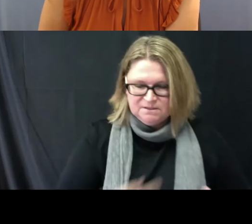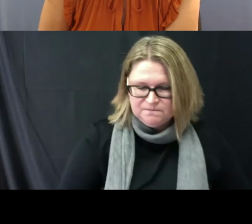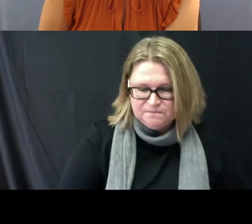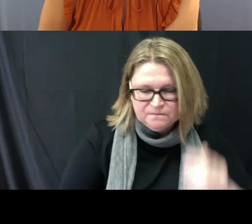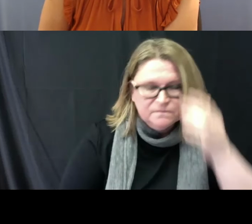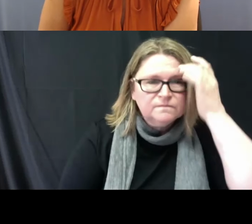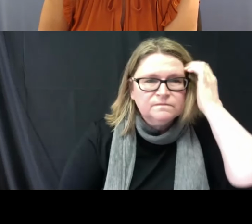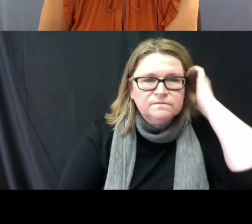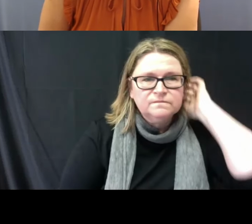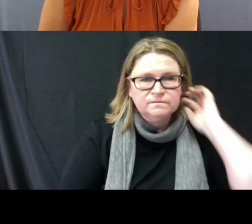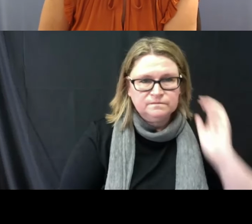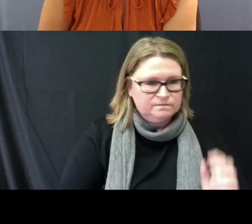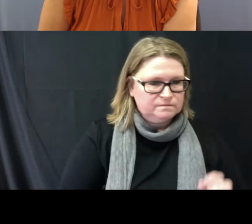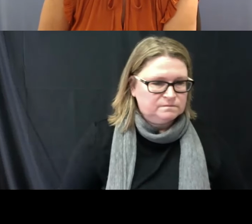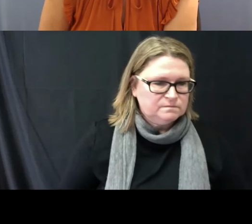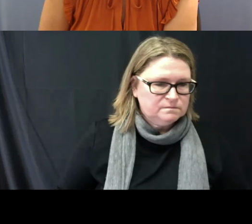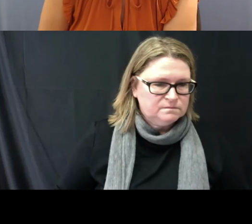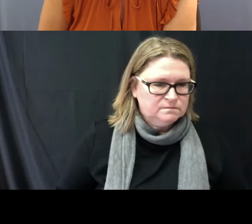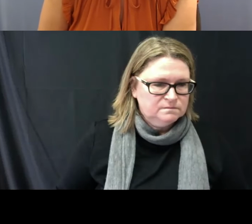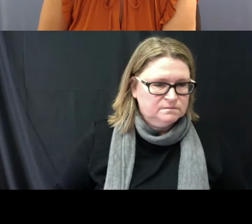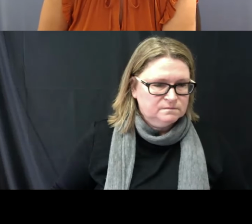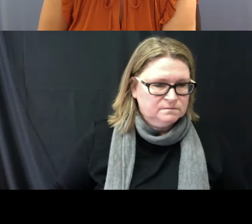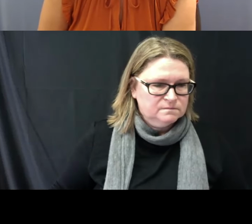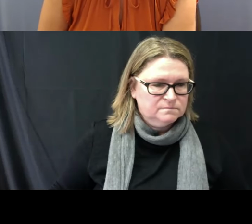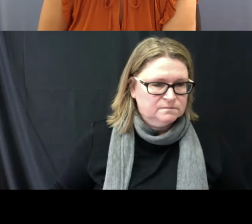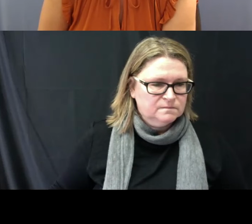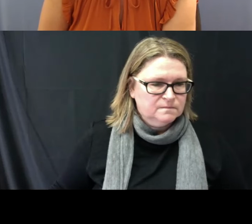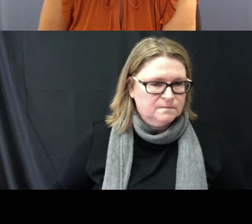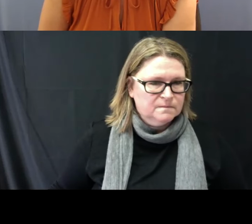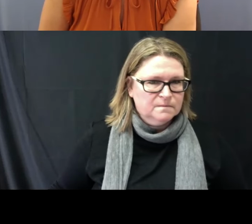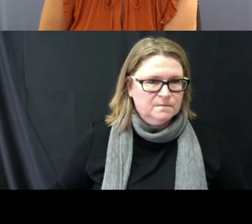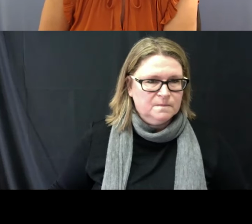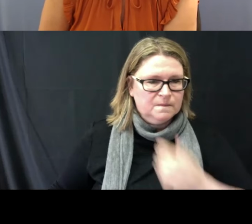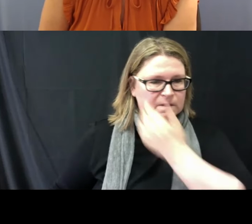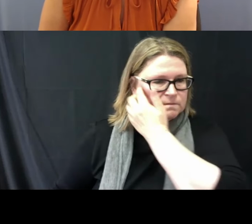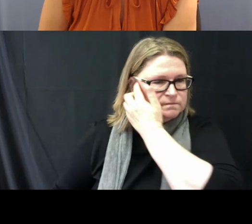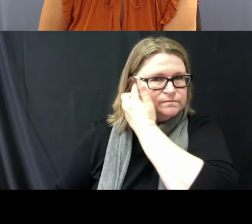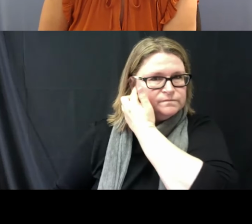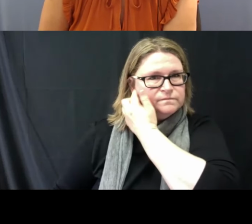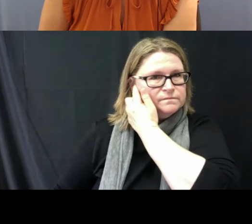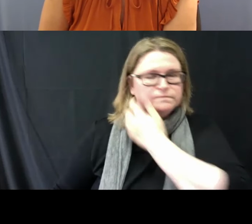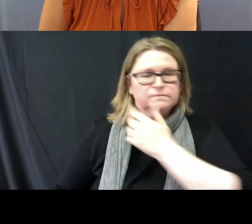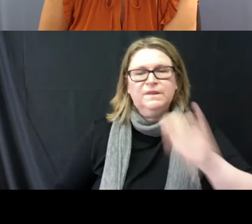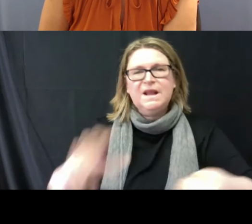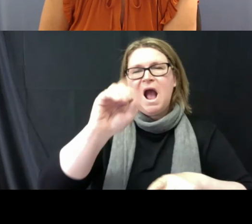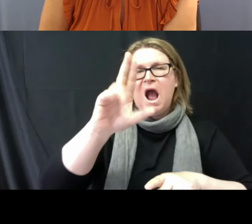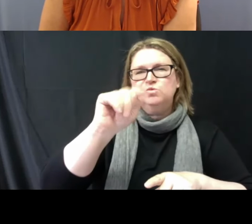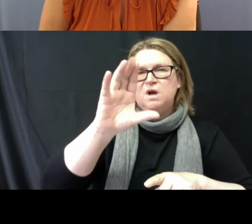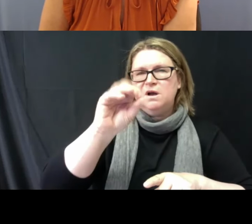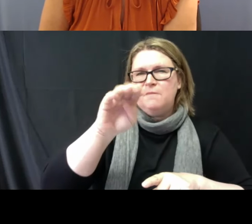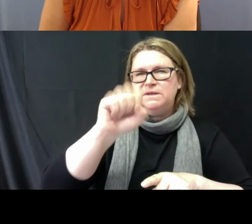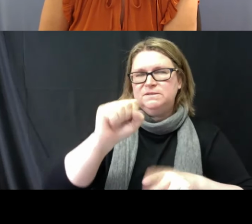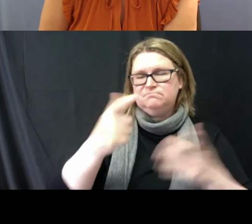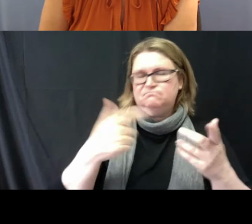time. So again, if you want more information, you're welcome to contact me. And then